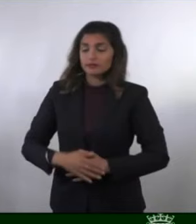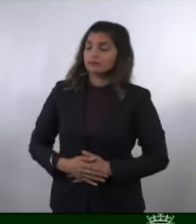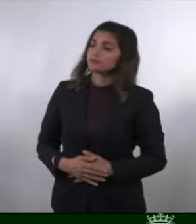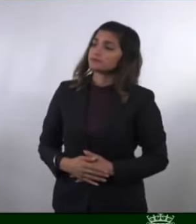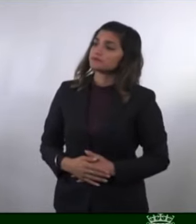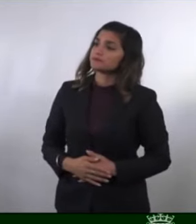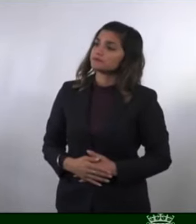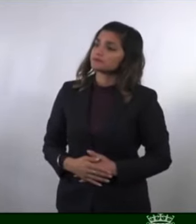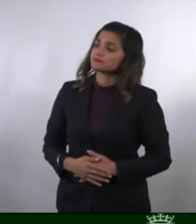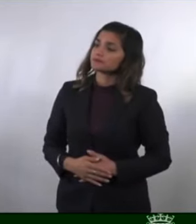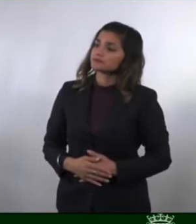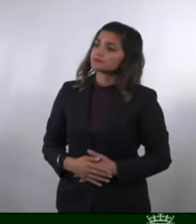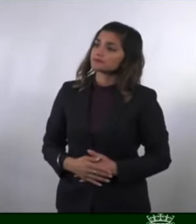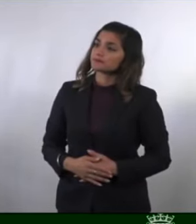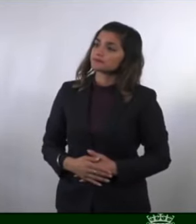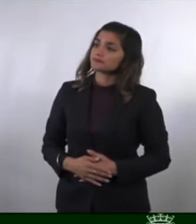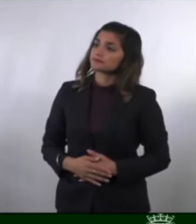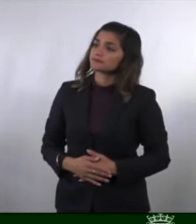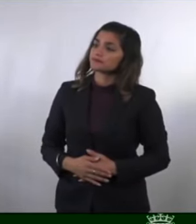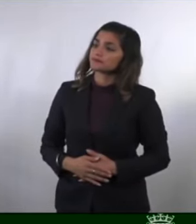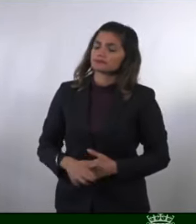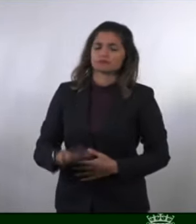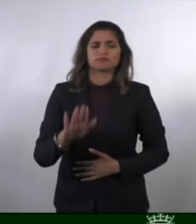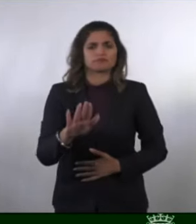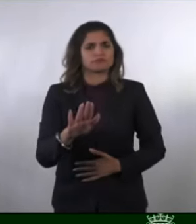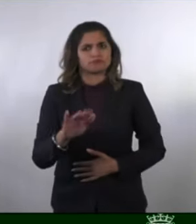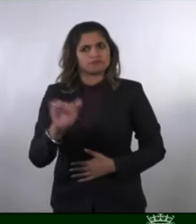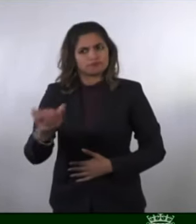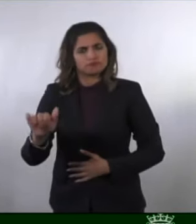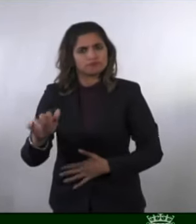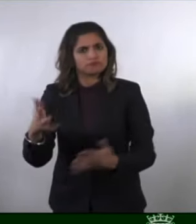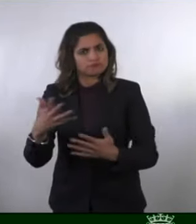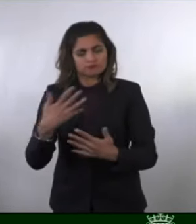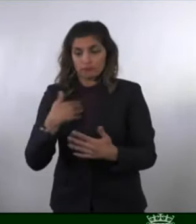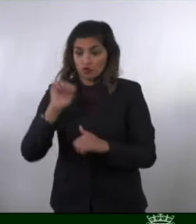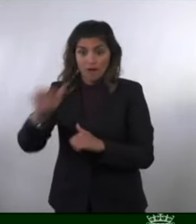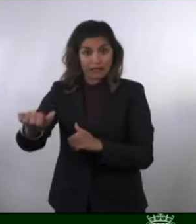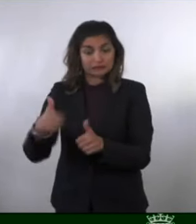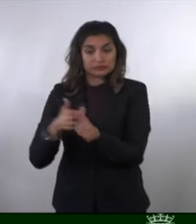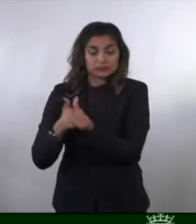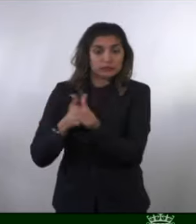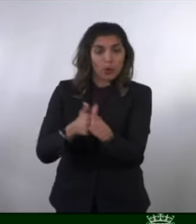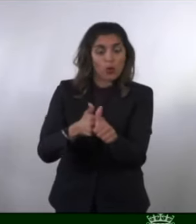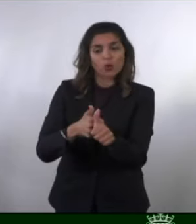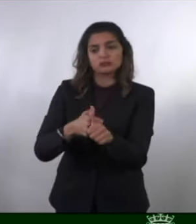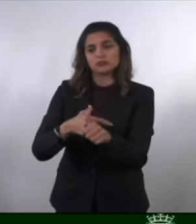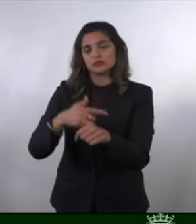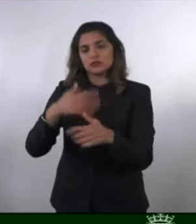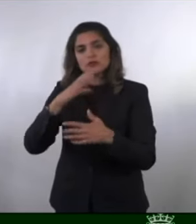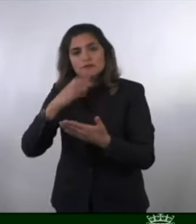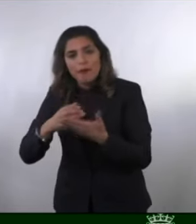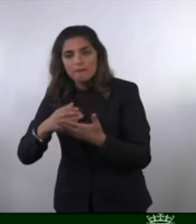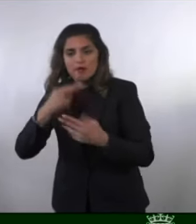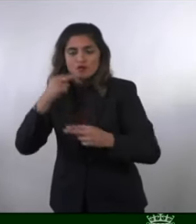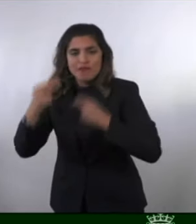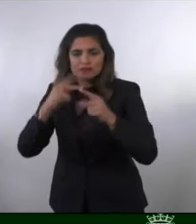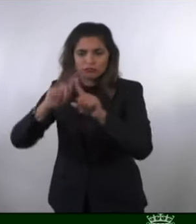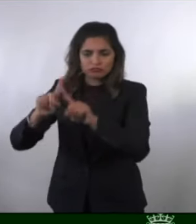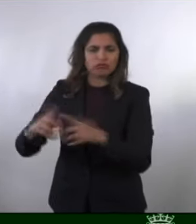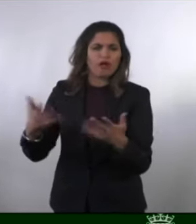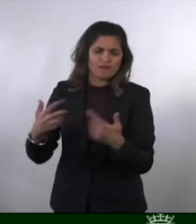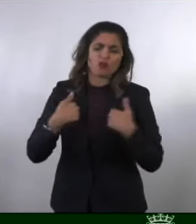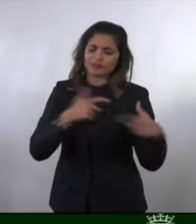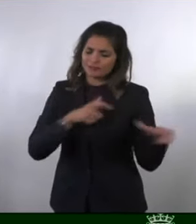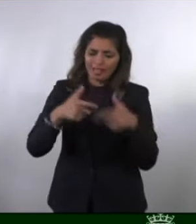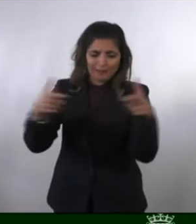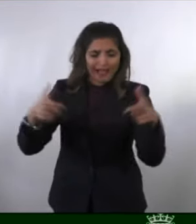She's entirely right to support the hospitality industry in her community, and of course support product packages will remain